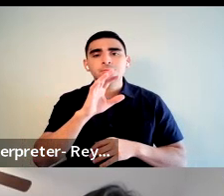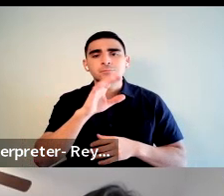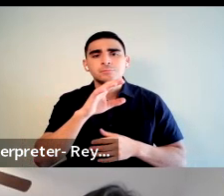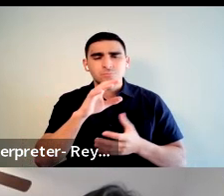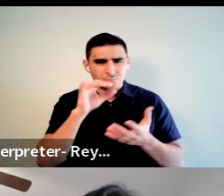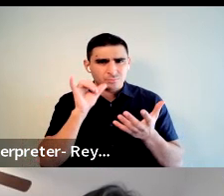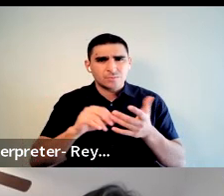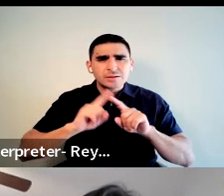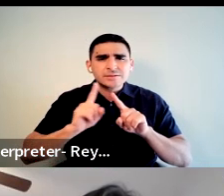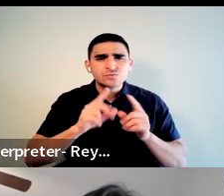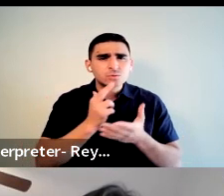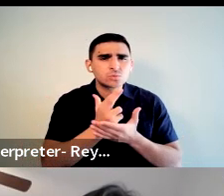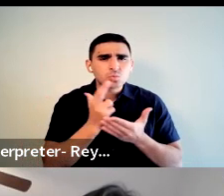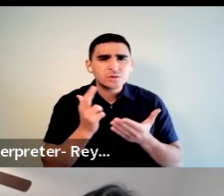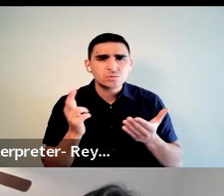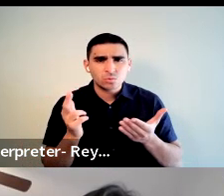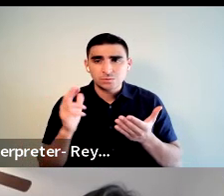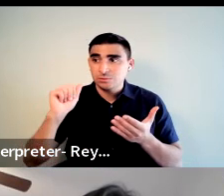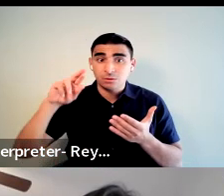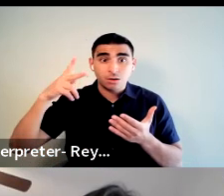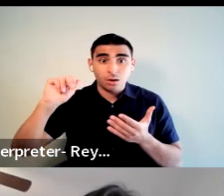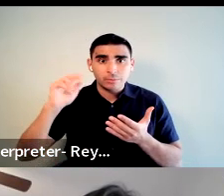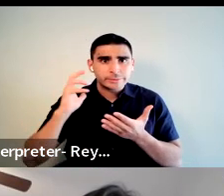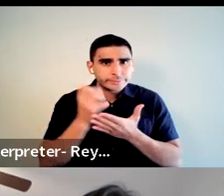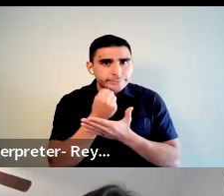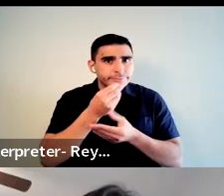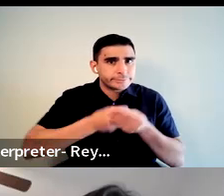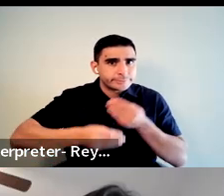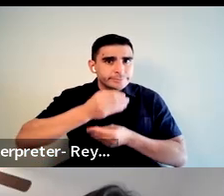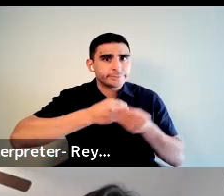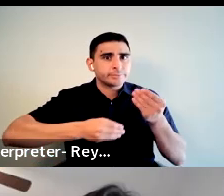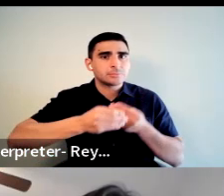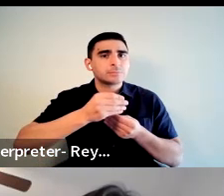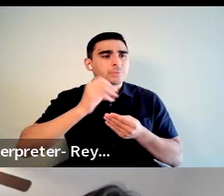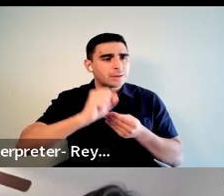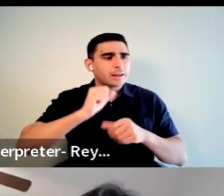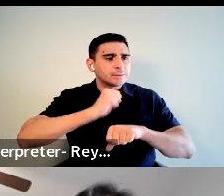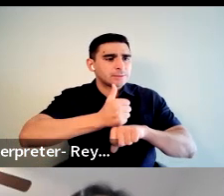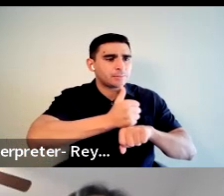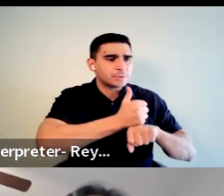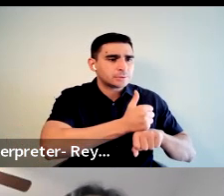resources of the ARPA resources into establishing these